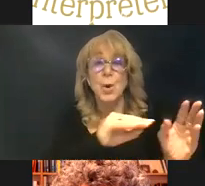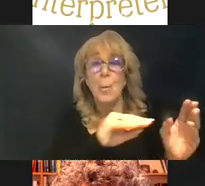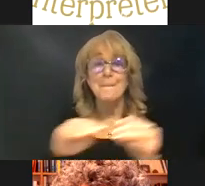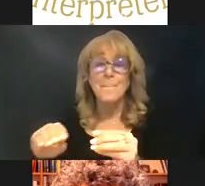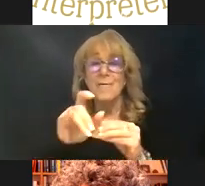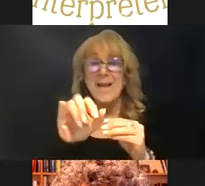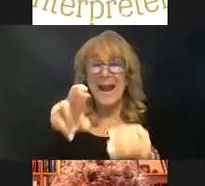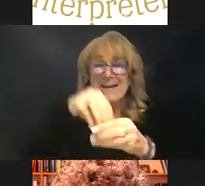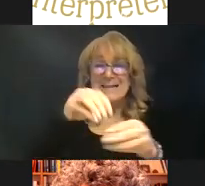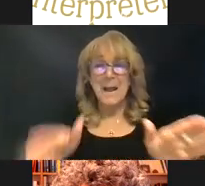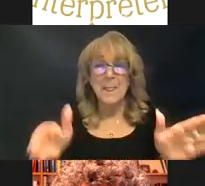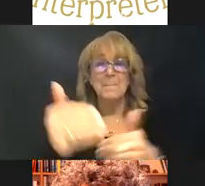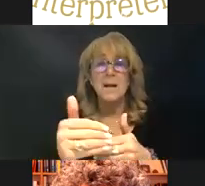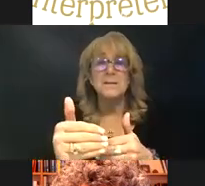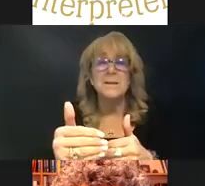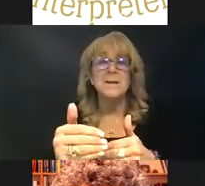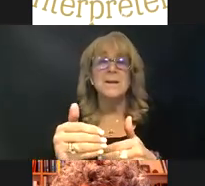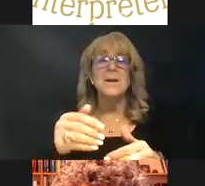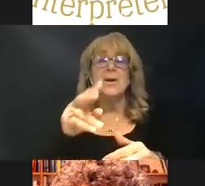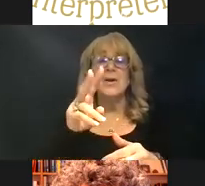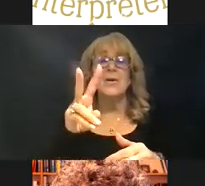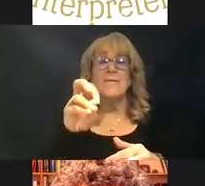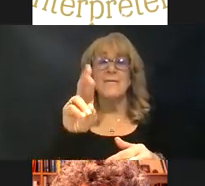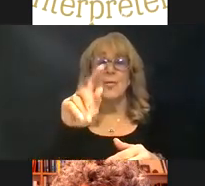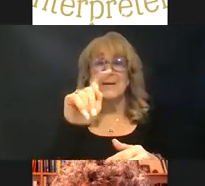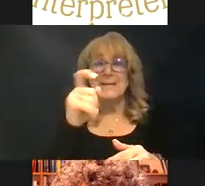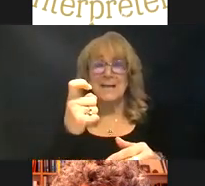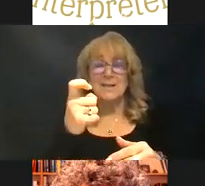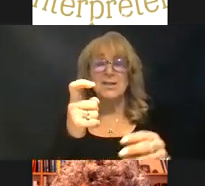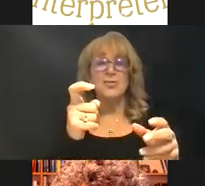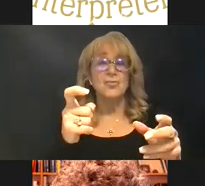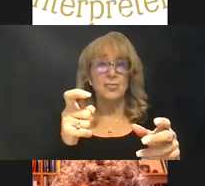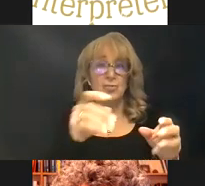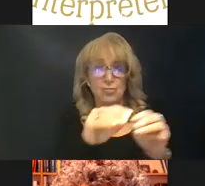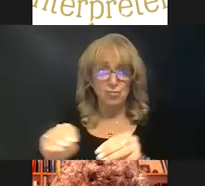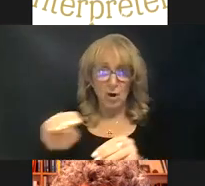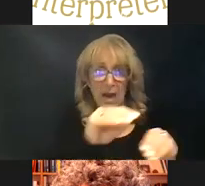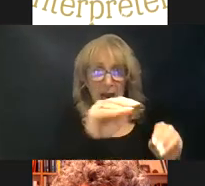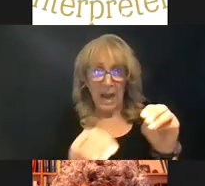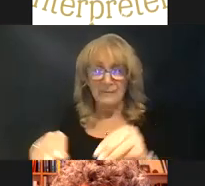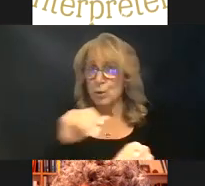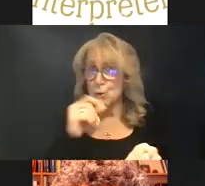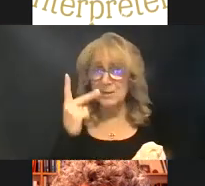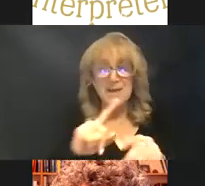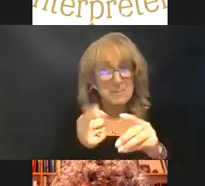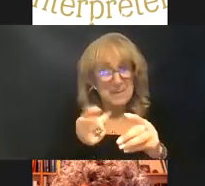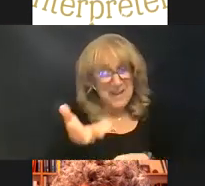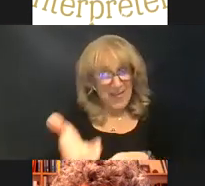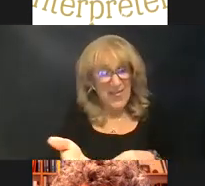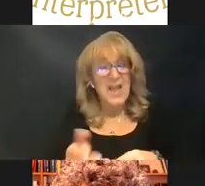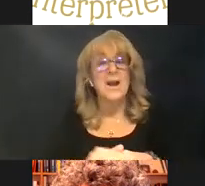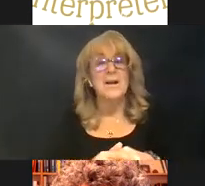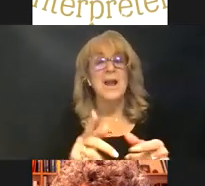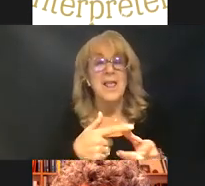ring is generated. The vortex ring is traveling. You don't see it there, but it is there, and that's actually what eventually goes and